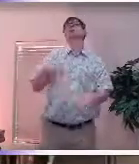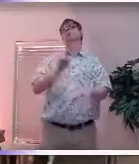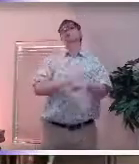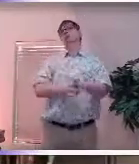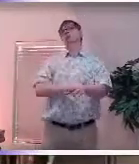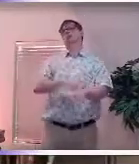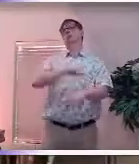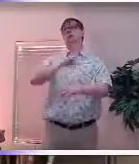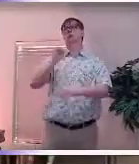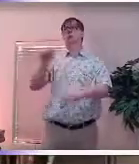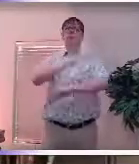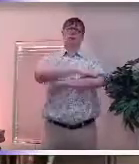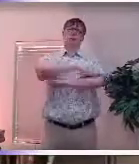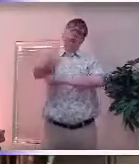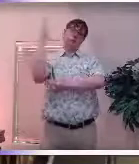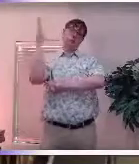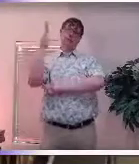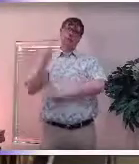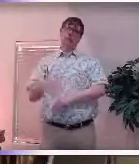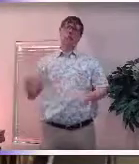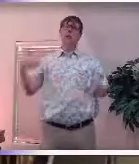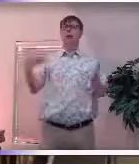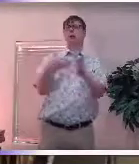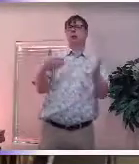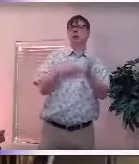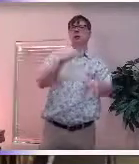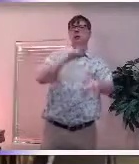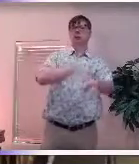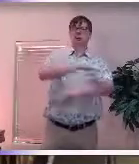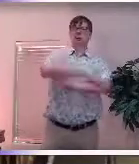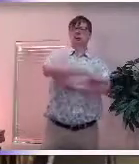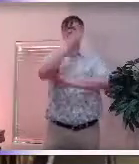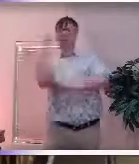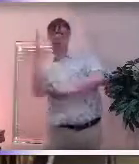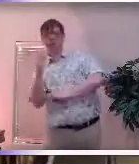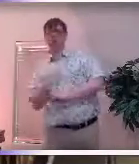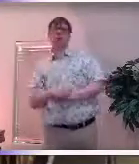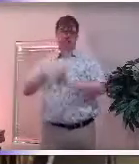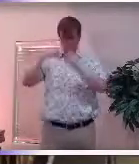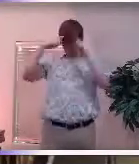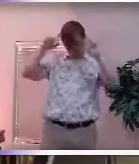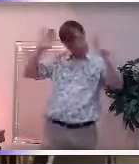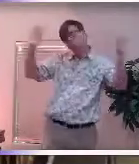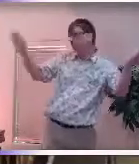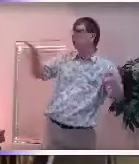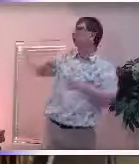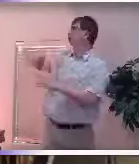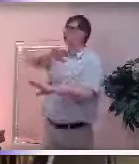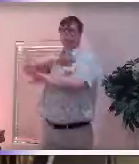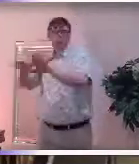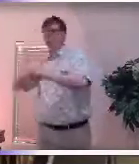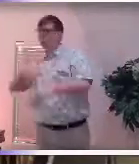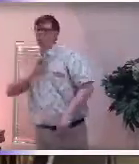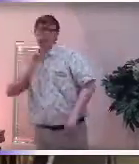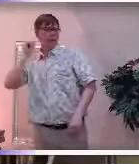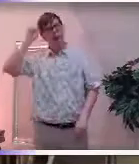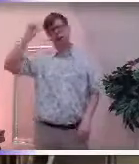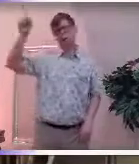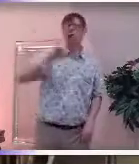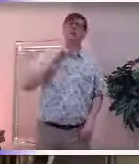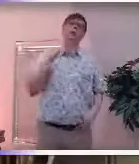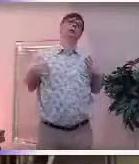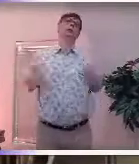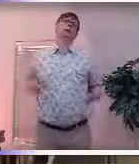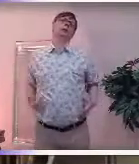a day. Thousands of times a day, and we are oblivious to it. We have no idea what our body is really